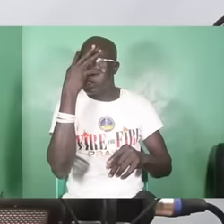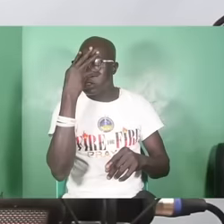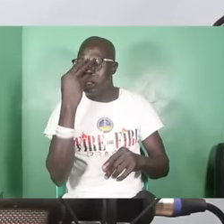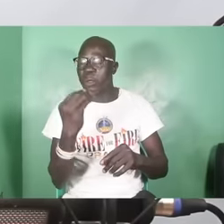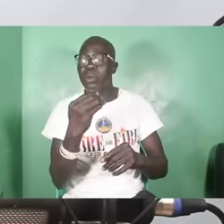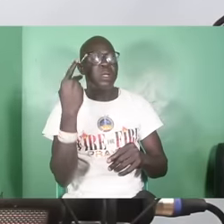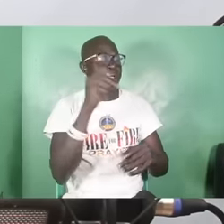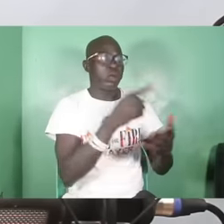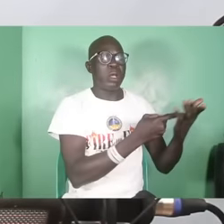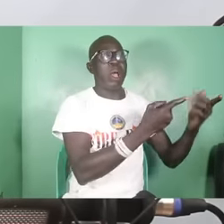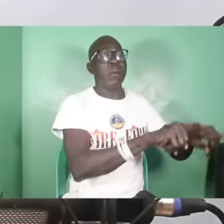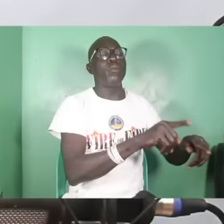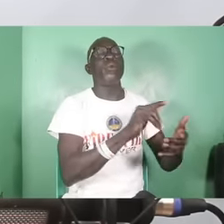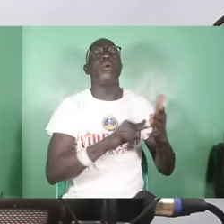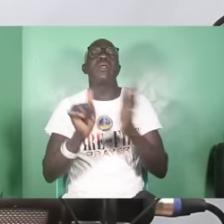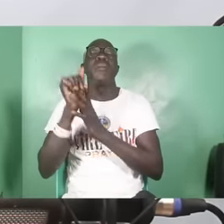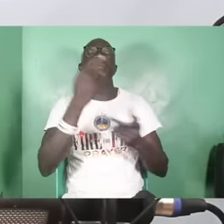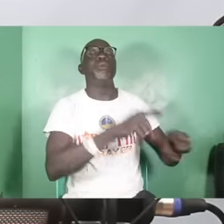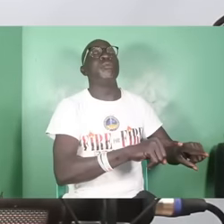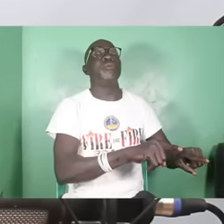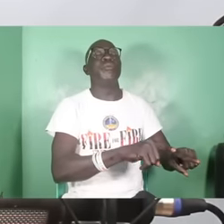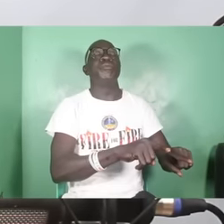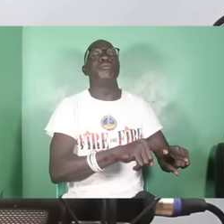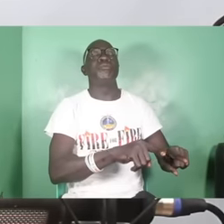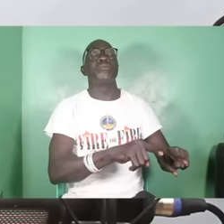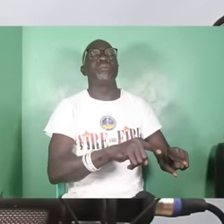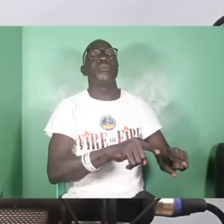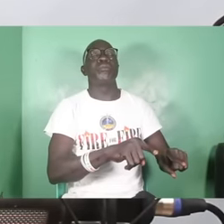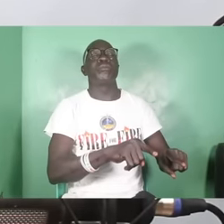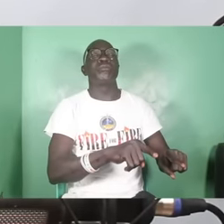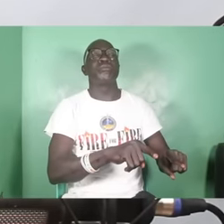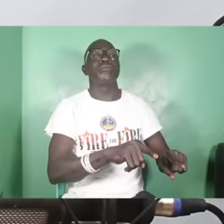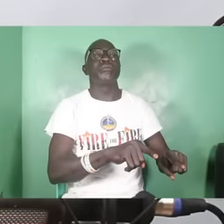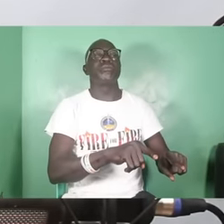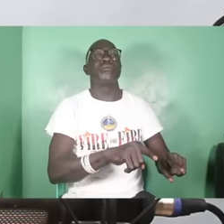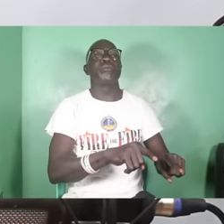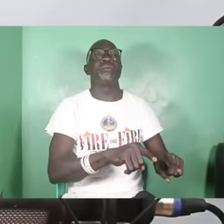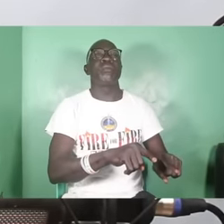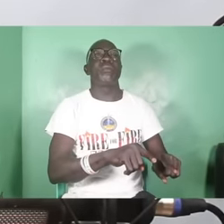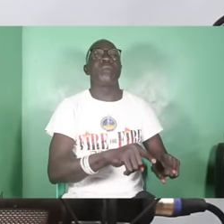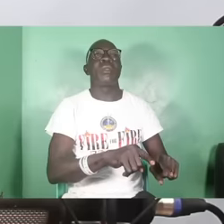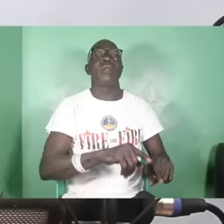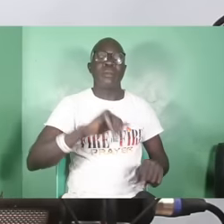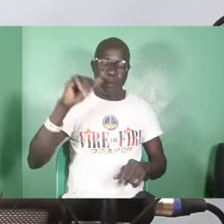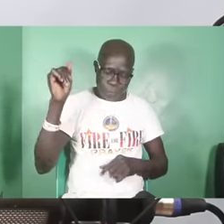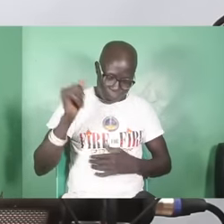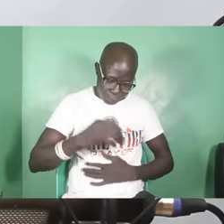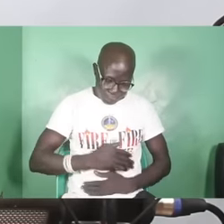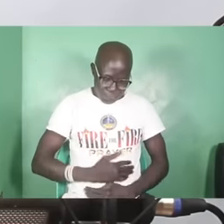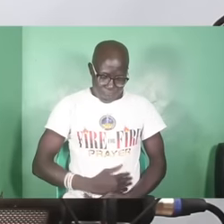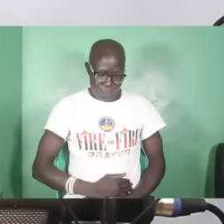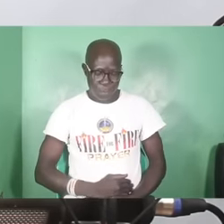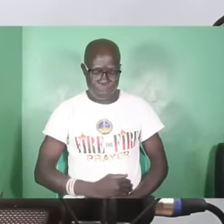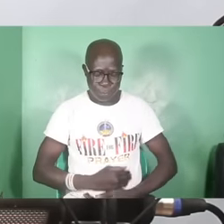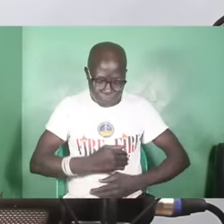slept, behold, what happened? Bẹ́ẹ̀ni Dábìlì àti Abisai sì tan àwọn ènìyàn náà wà ní òru. Yes! Wo